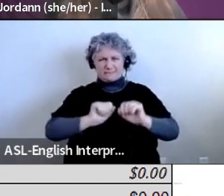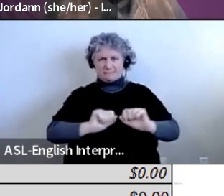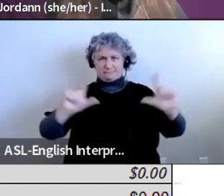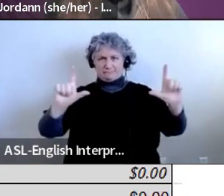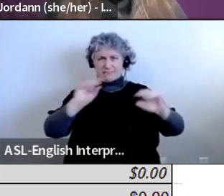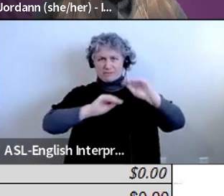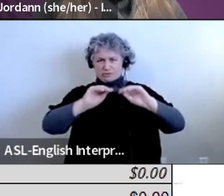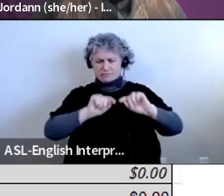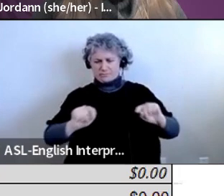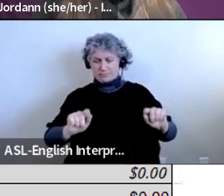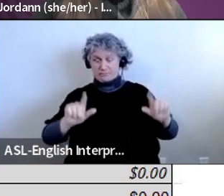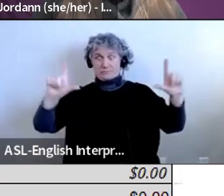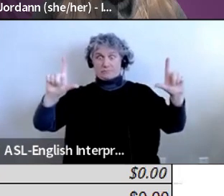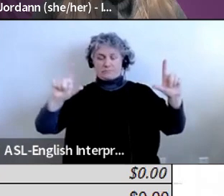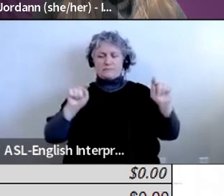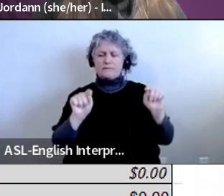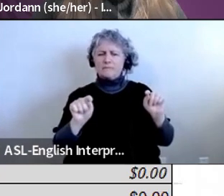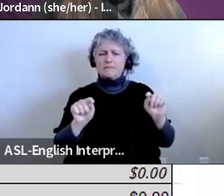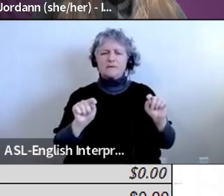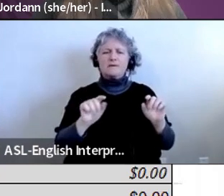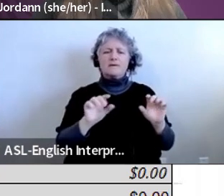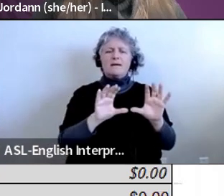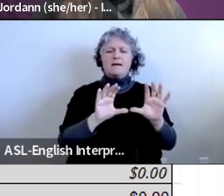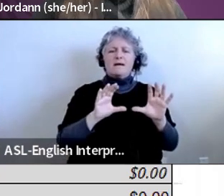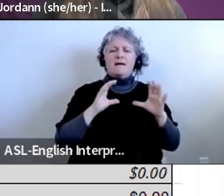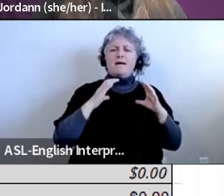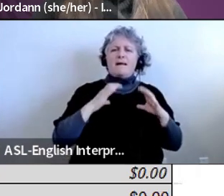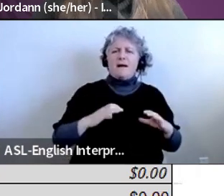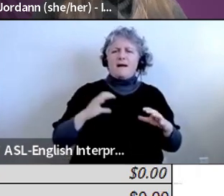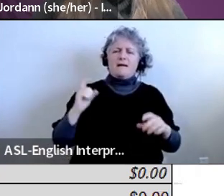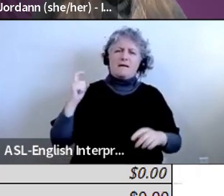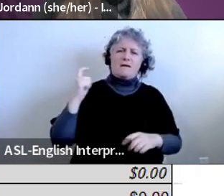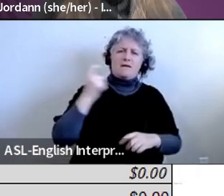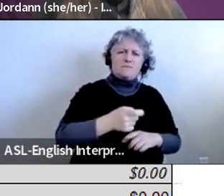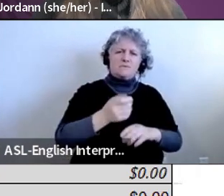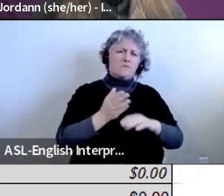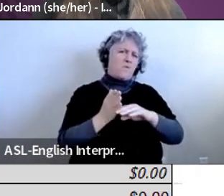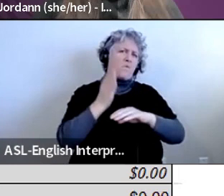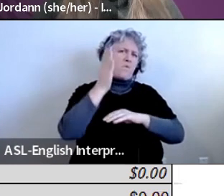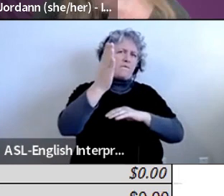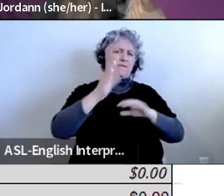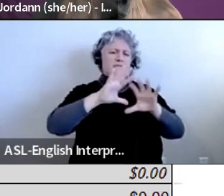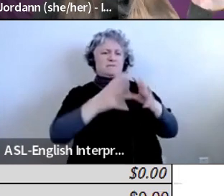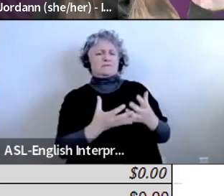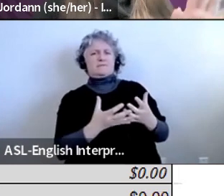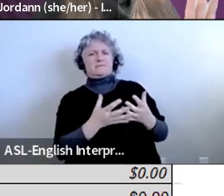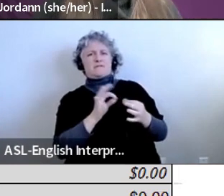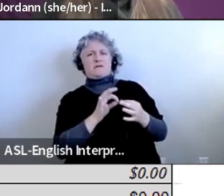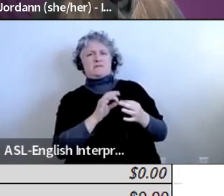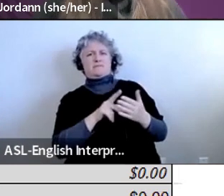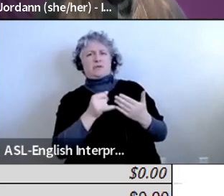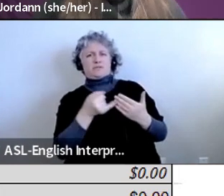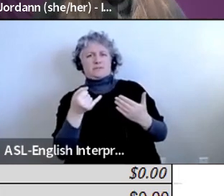sheet. You'll see a section that says client contribution over and above project costs. So toward